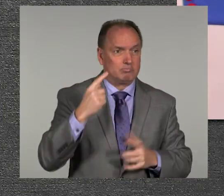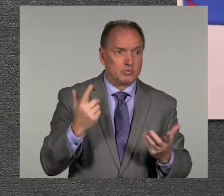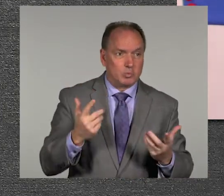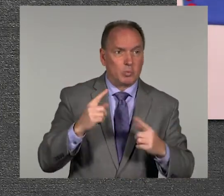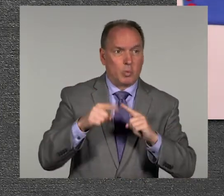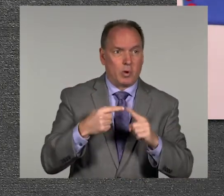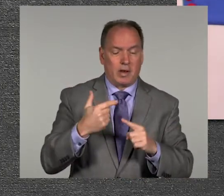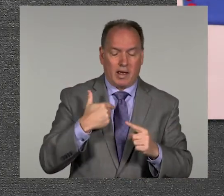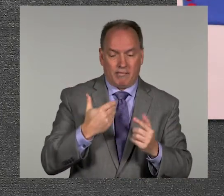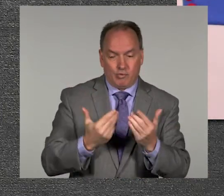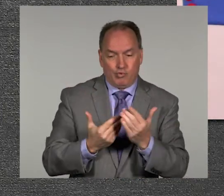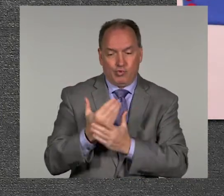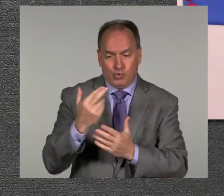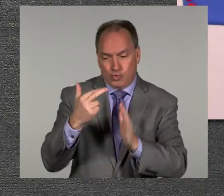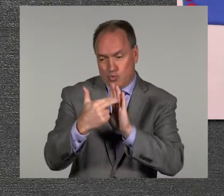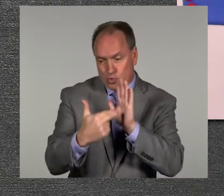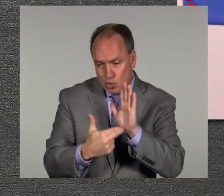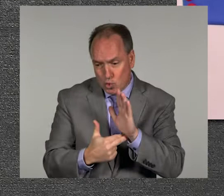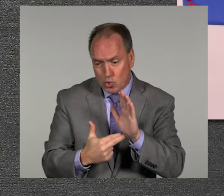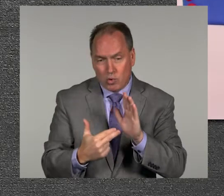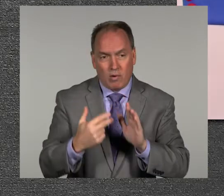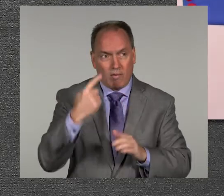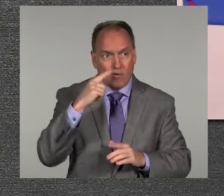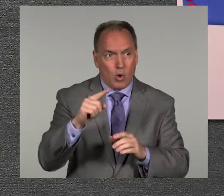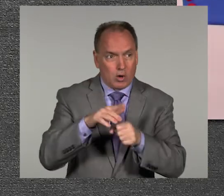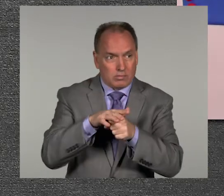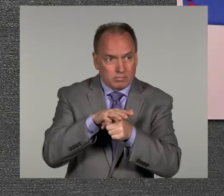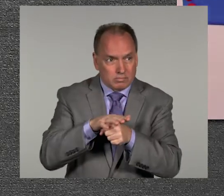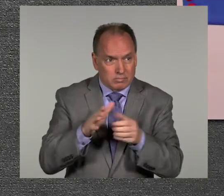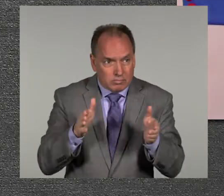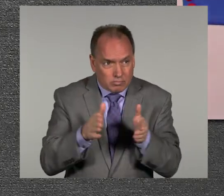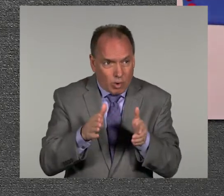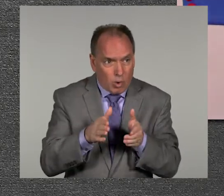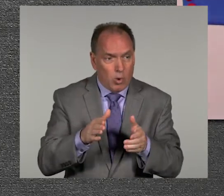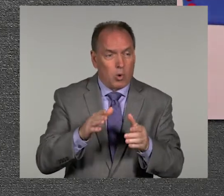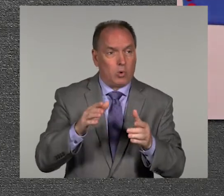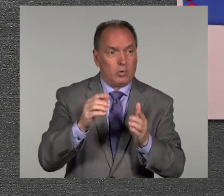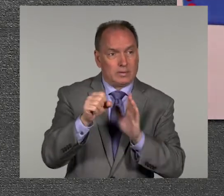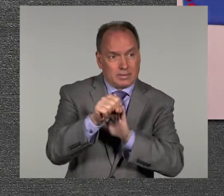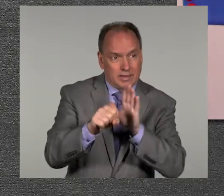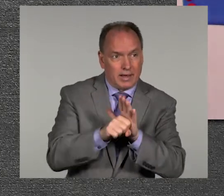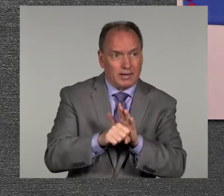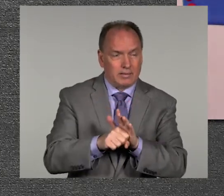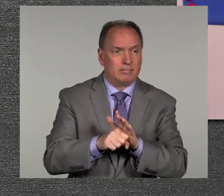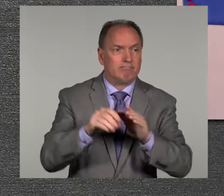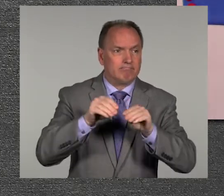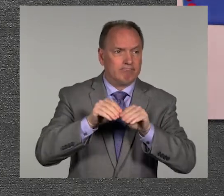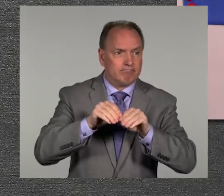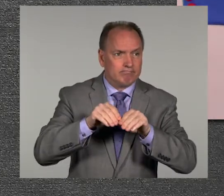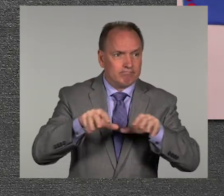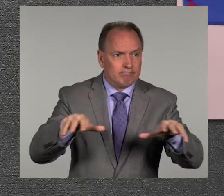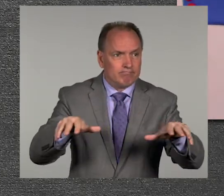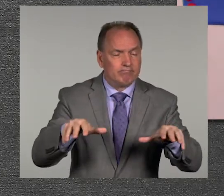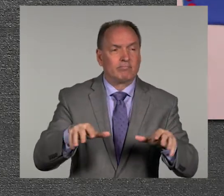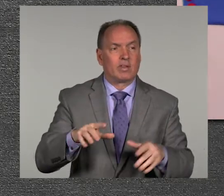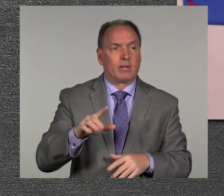doesn't affect the whole United States of America. So the state that we live in,